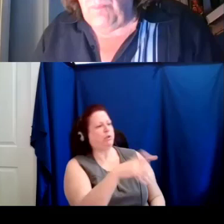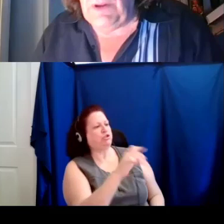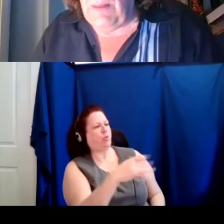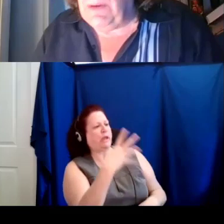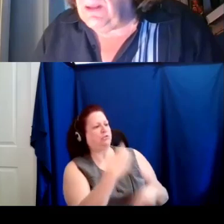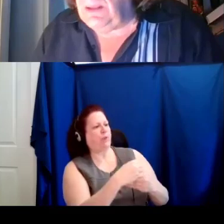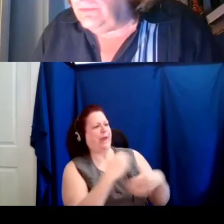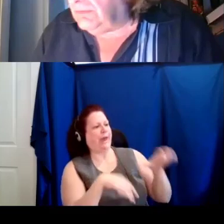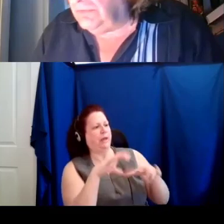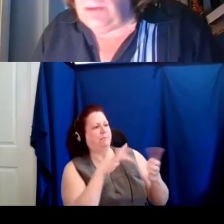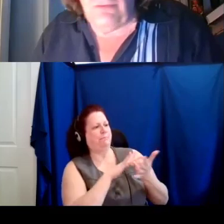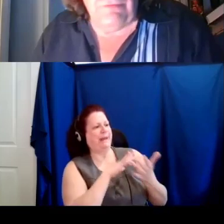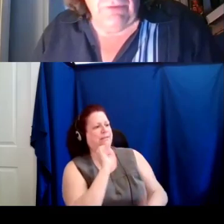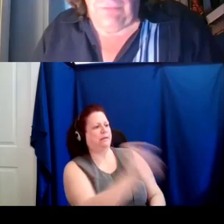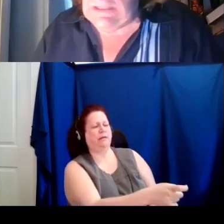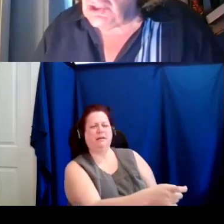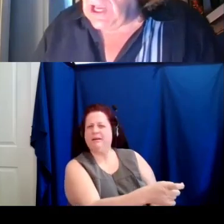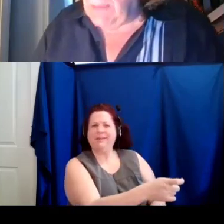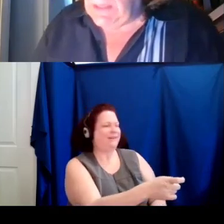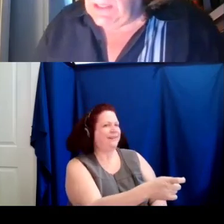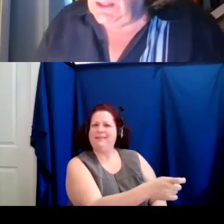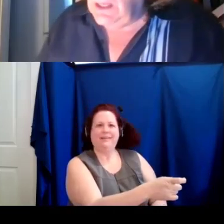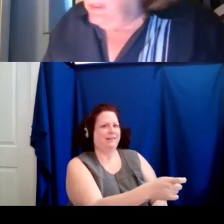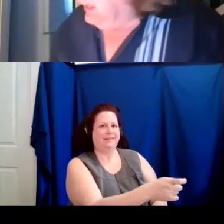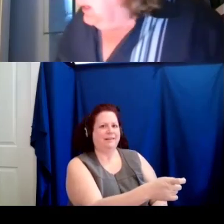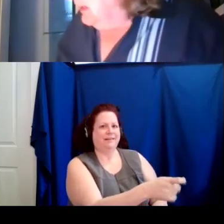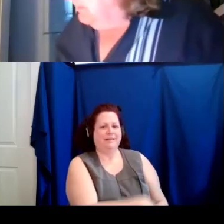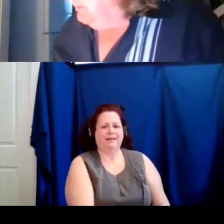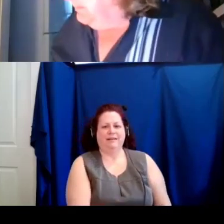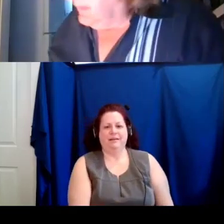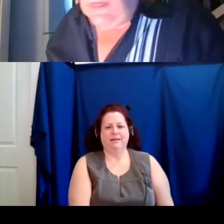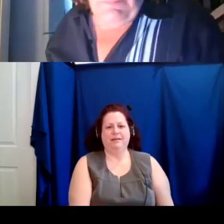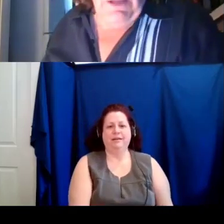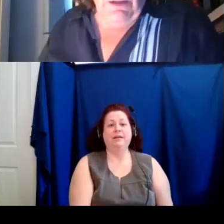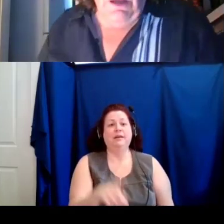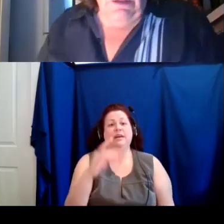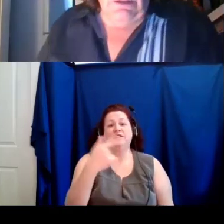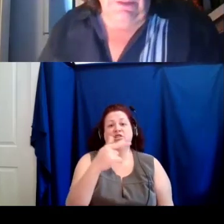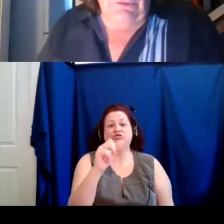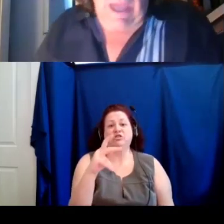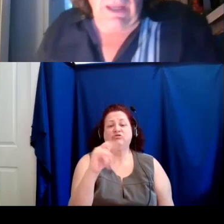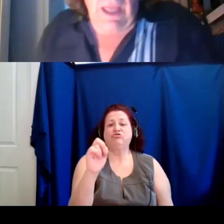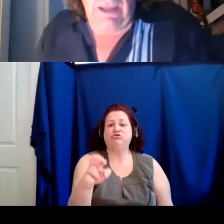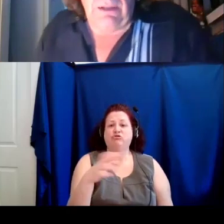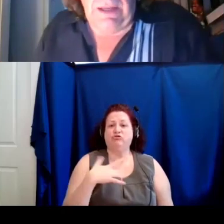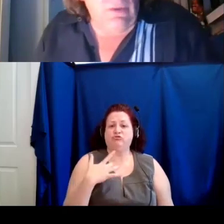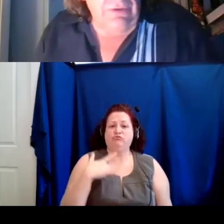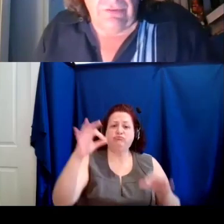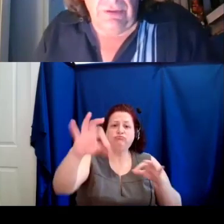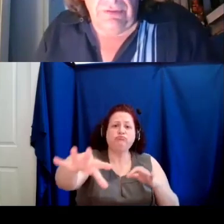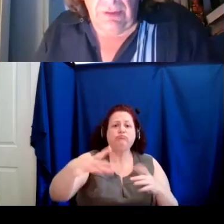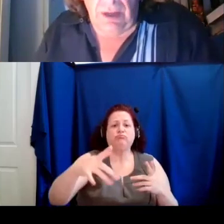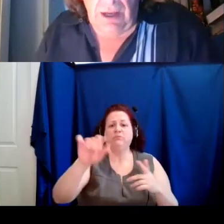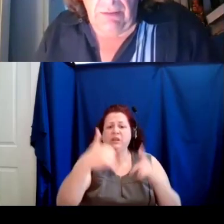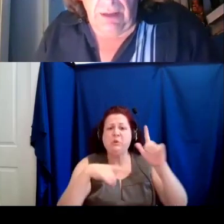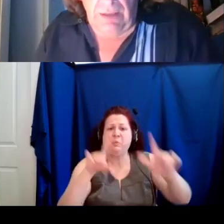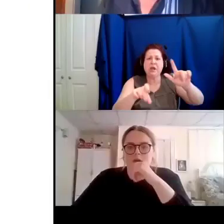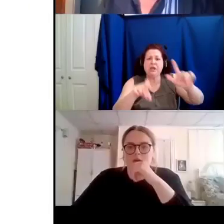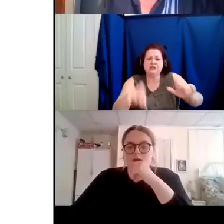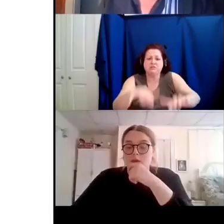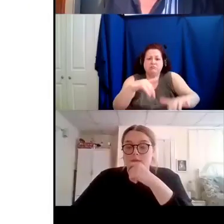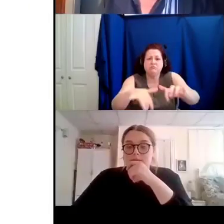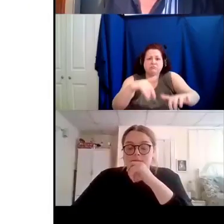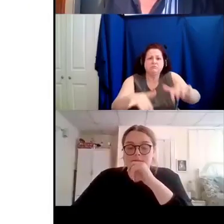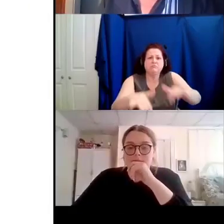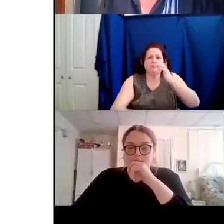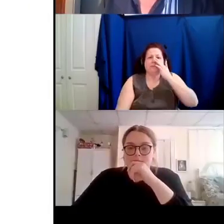like to open up, and Ginger, feel free to chime in. Anybody on the chat line, any questions? If we'd